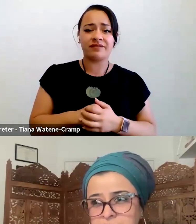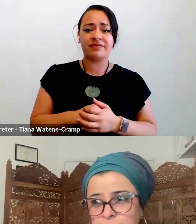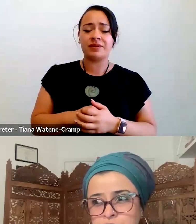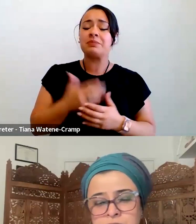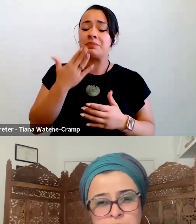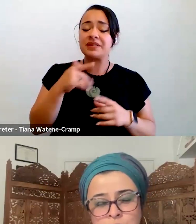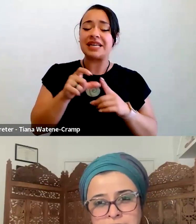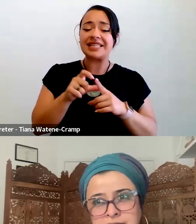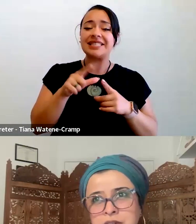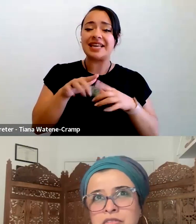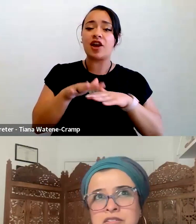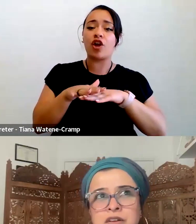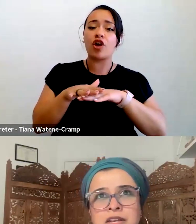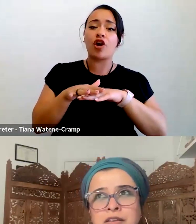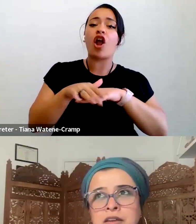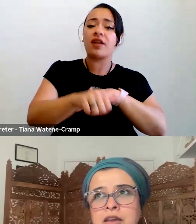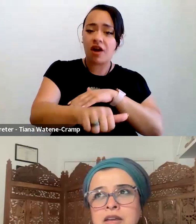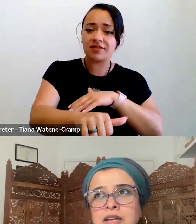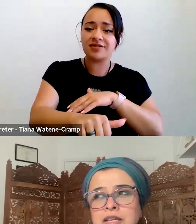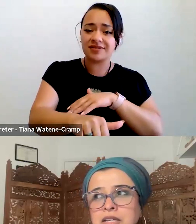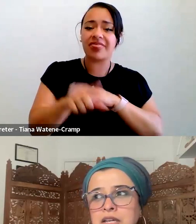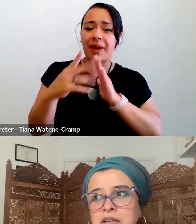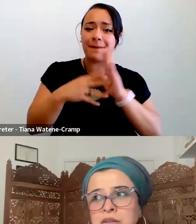It's proximity to whiteness is not the defining